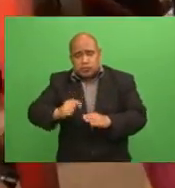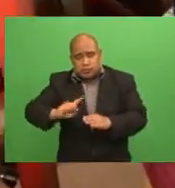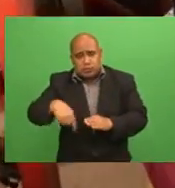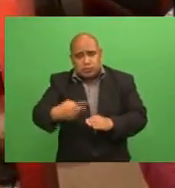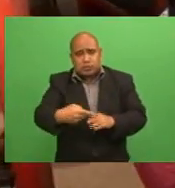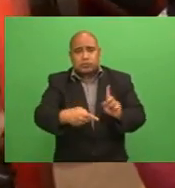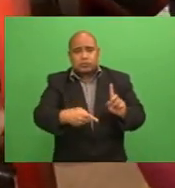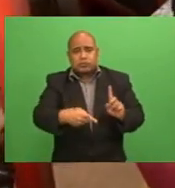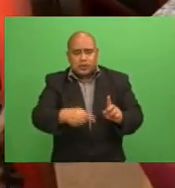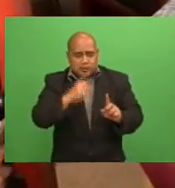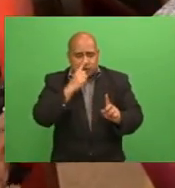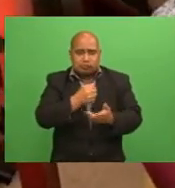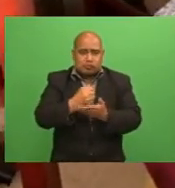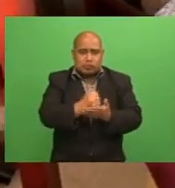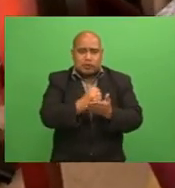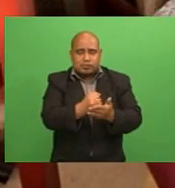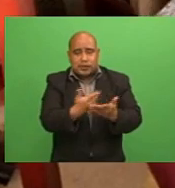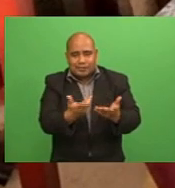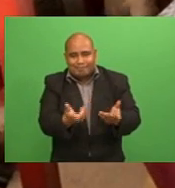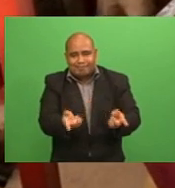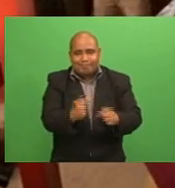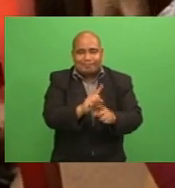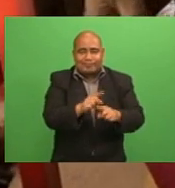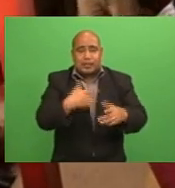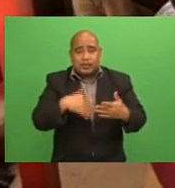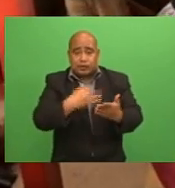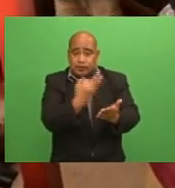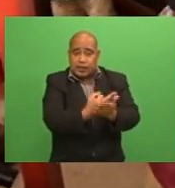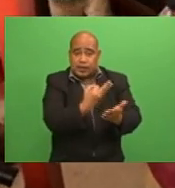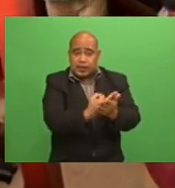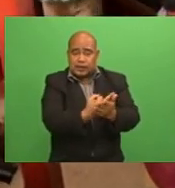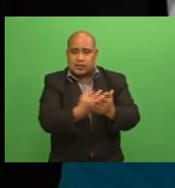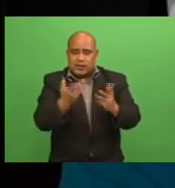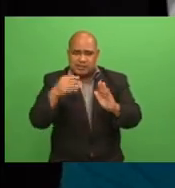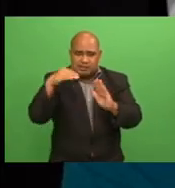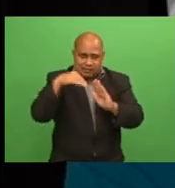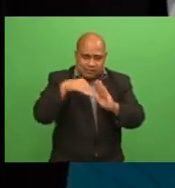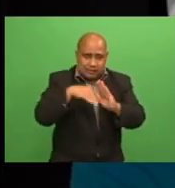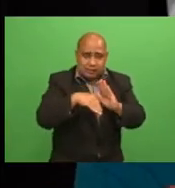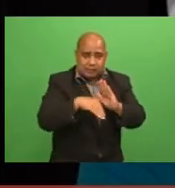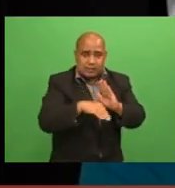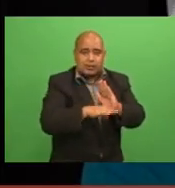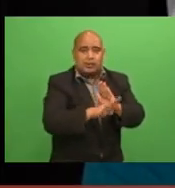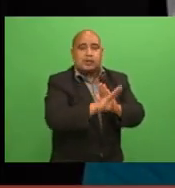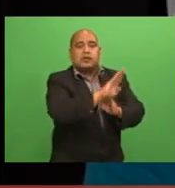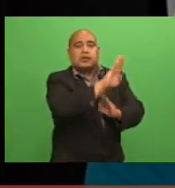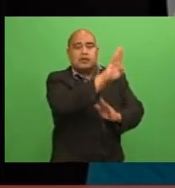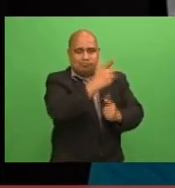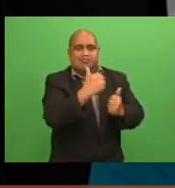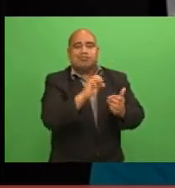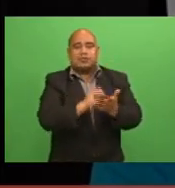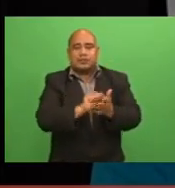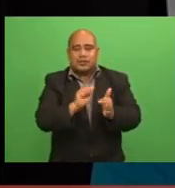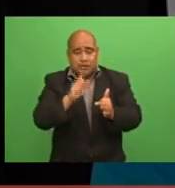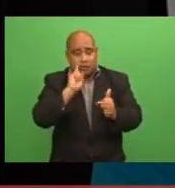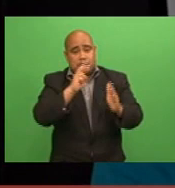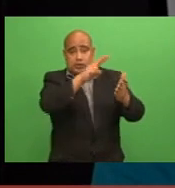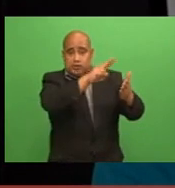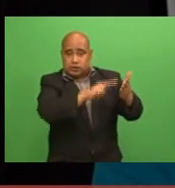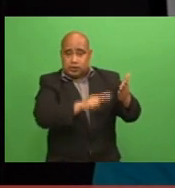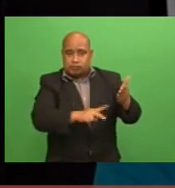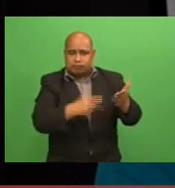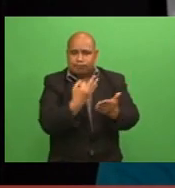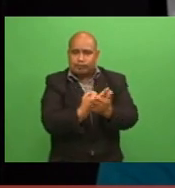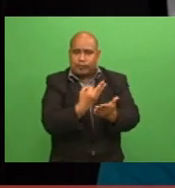company, turning it around financially from recording losses to now gaining profits. When we look at our financials, we have been making losses in